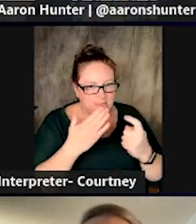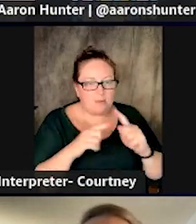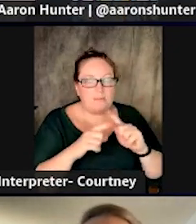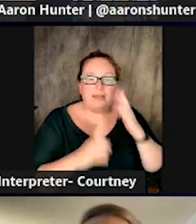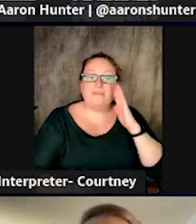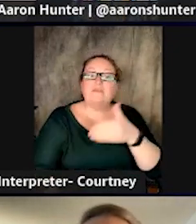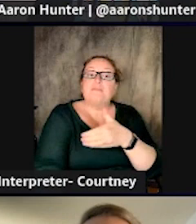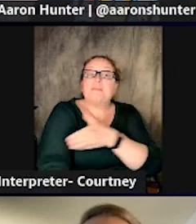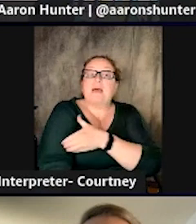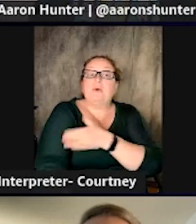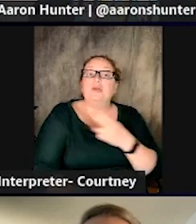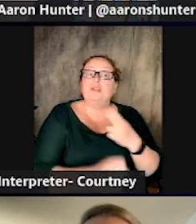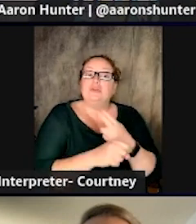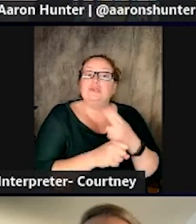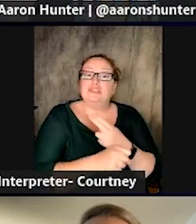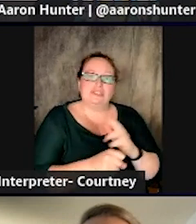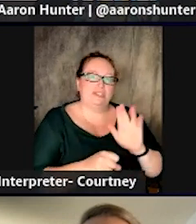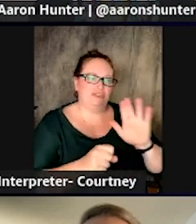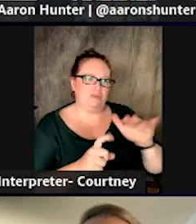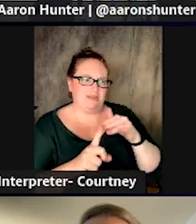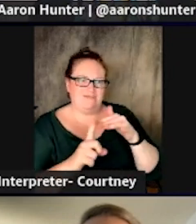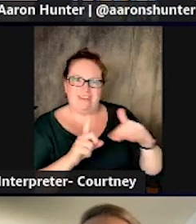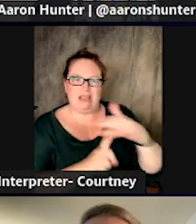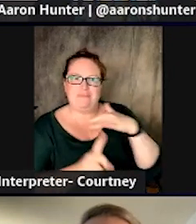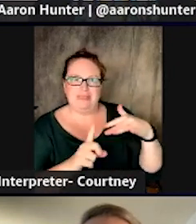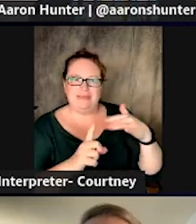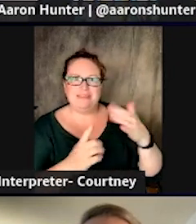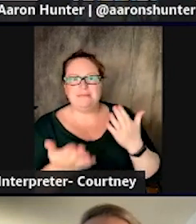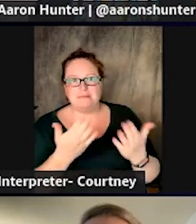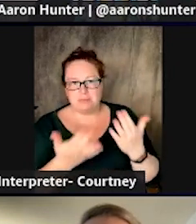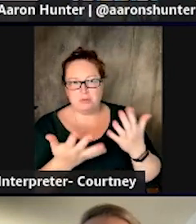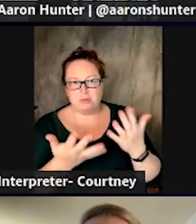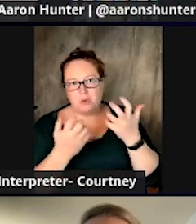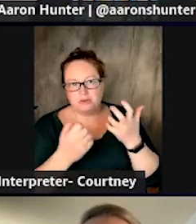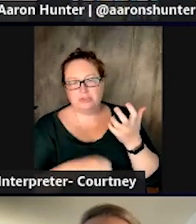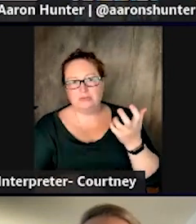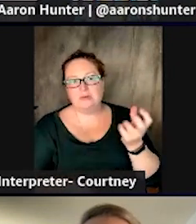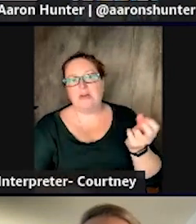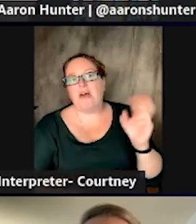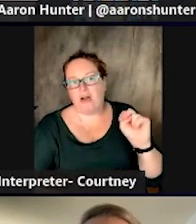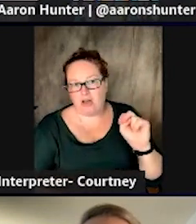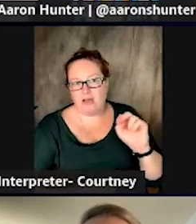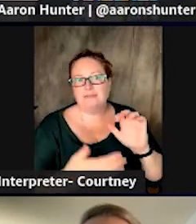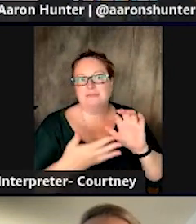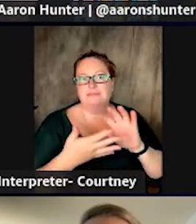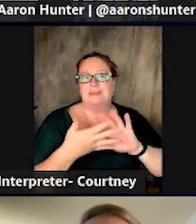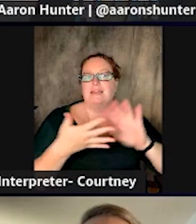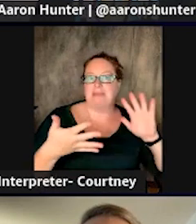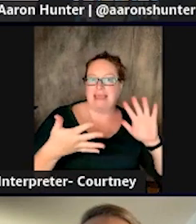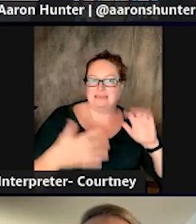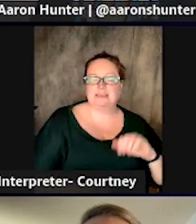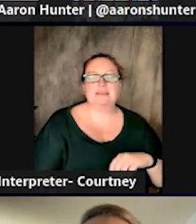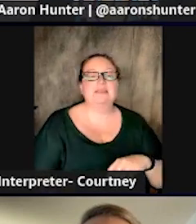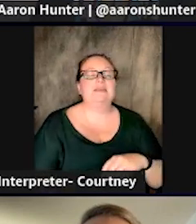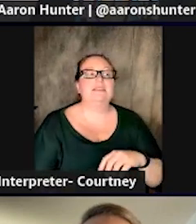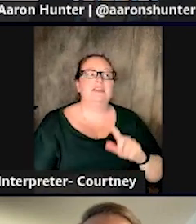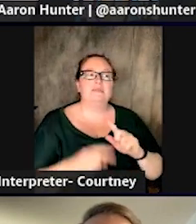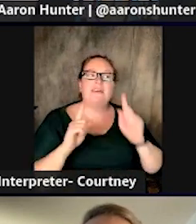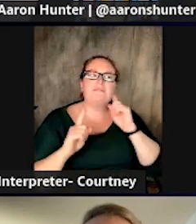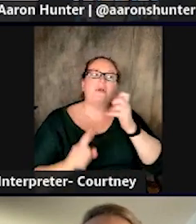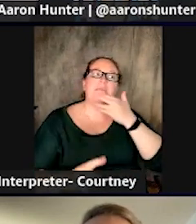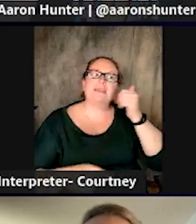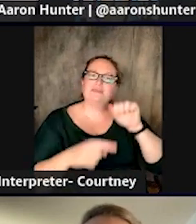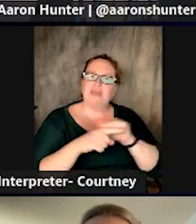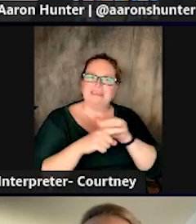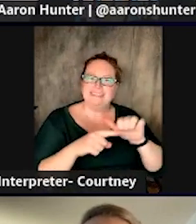your environment that you might want to turn the unmask capability on, I think that's something in terms of best practices, something to pay